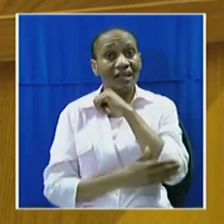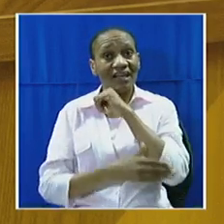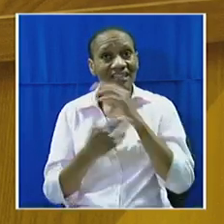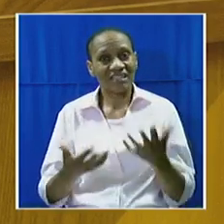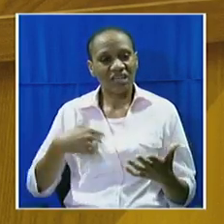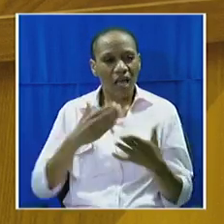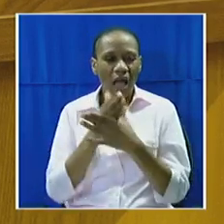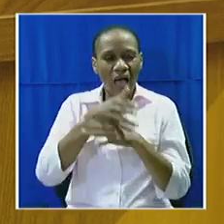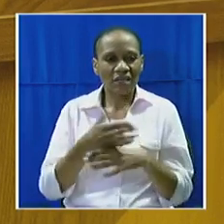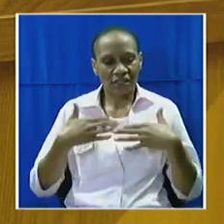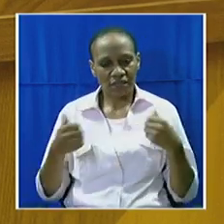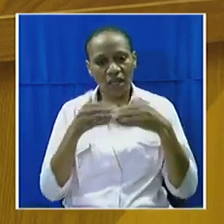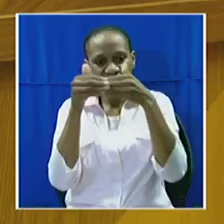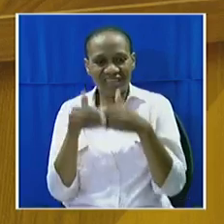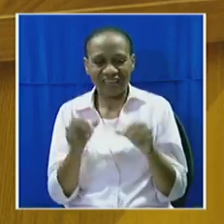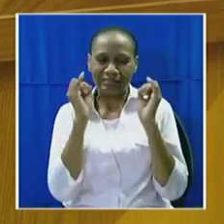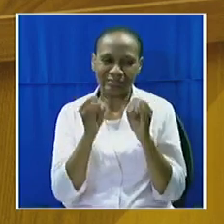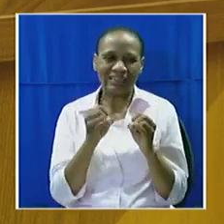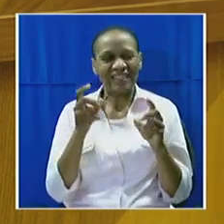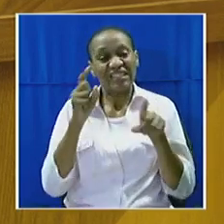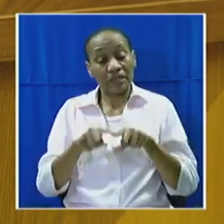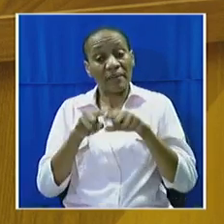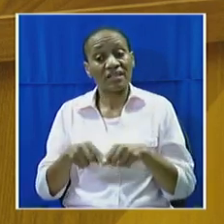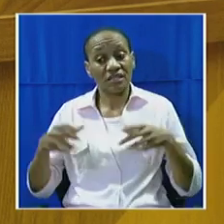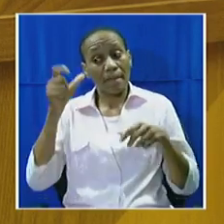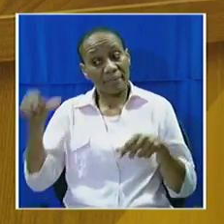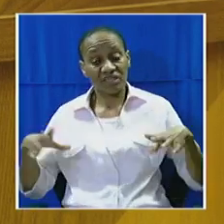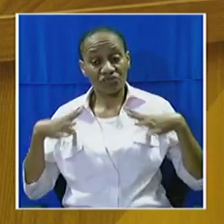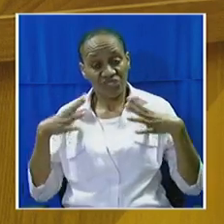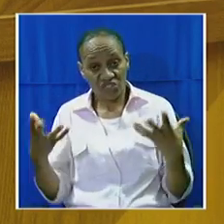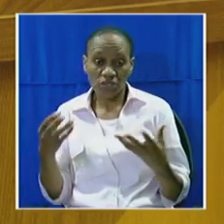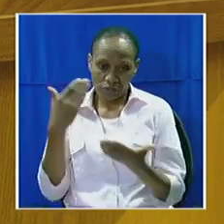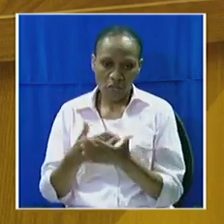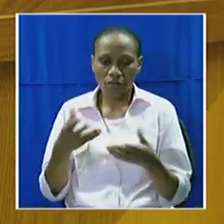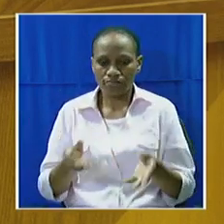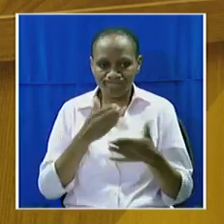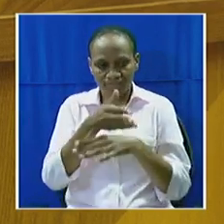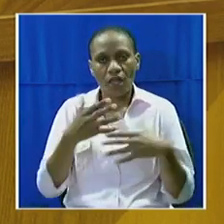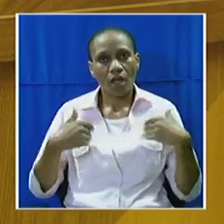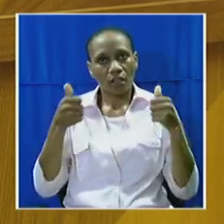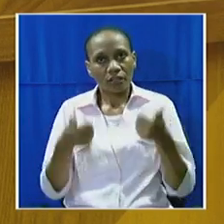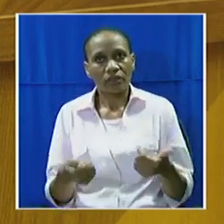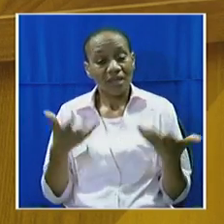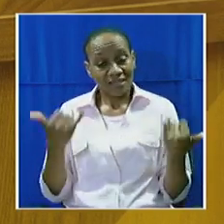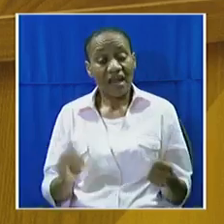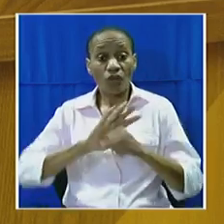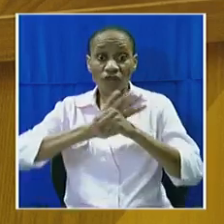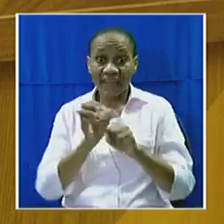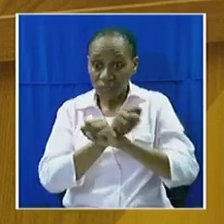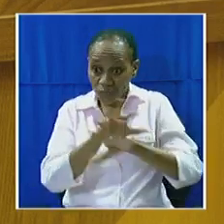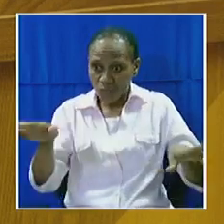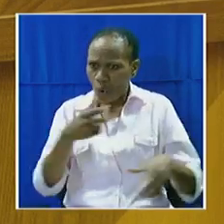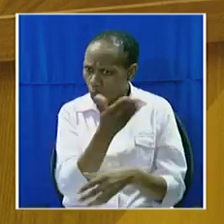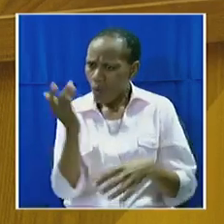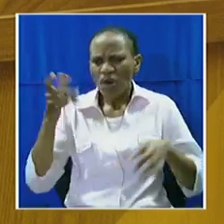to healthcare is drawn upon race, class, and gendered binaries, the threat of COVID-19 should have all of us concerned, as we